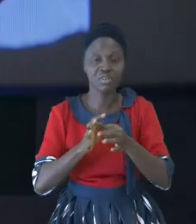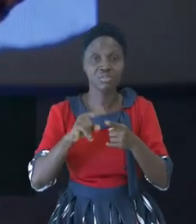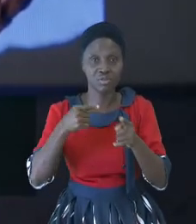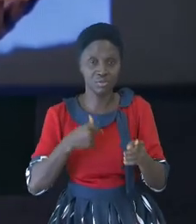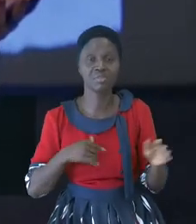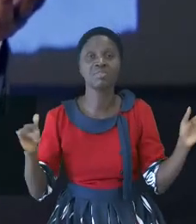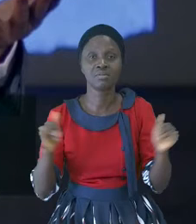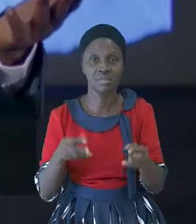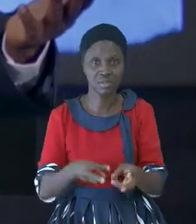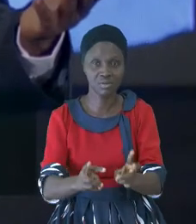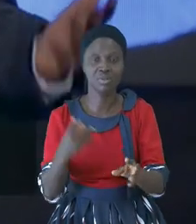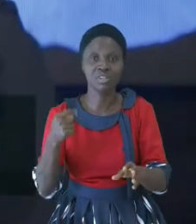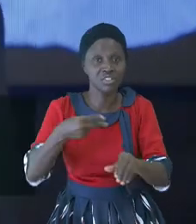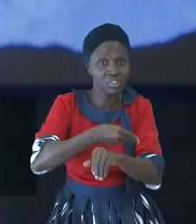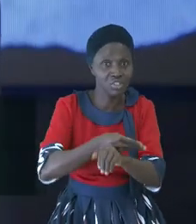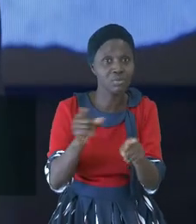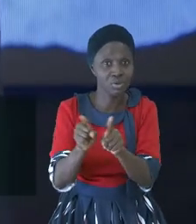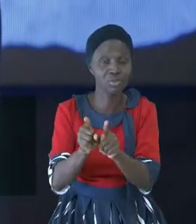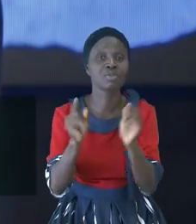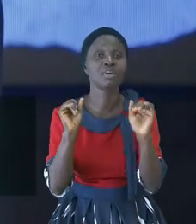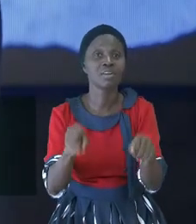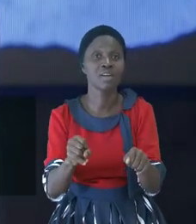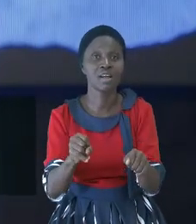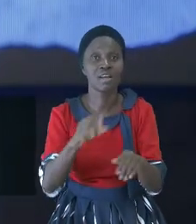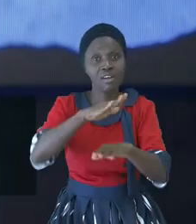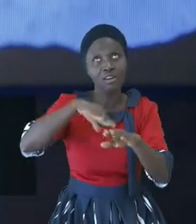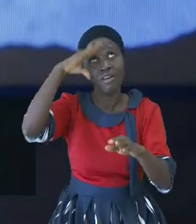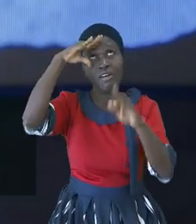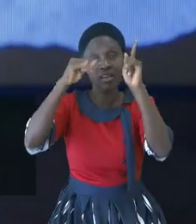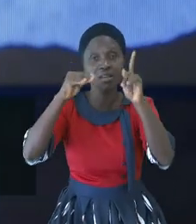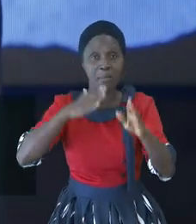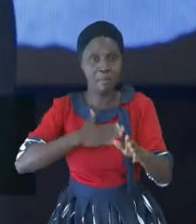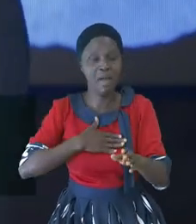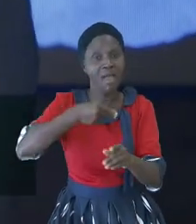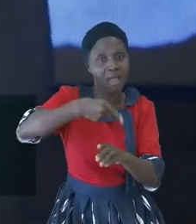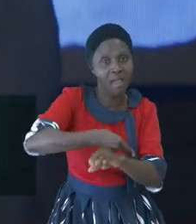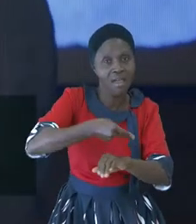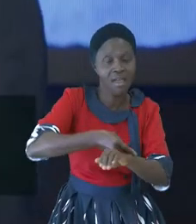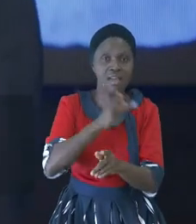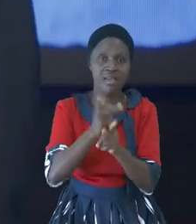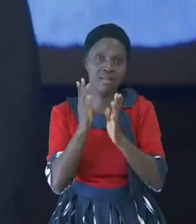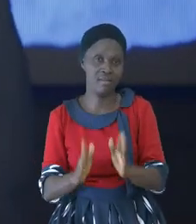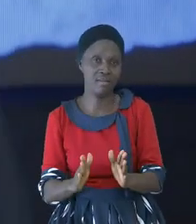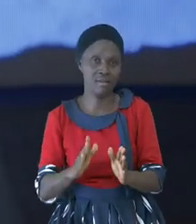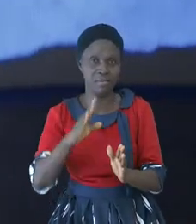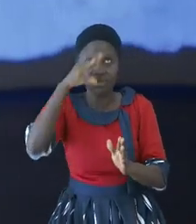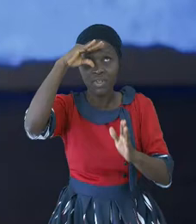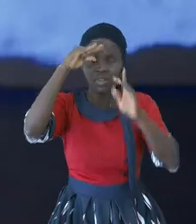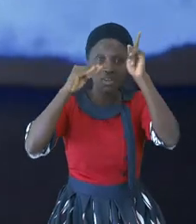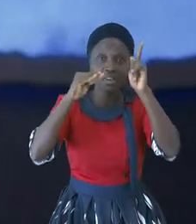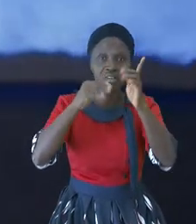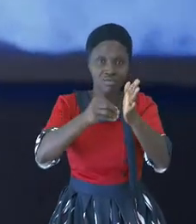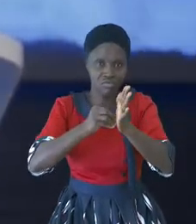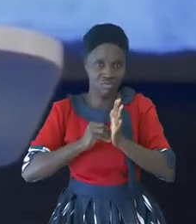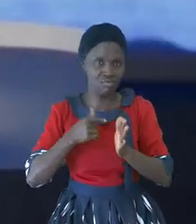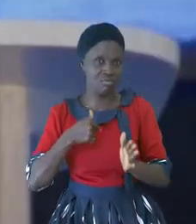now can refer to the shepherd as my shepherd. He owns me. I